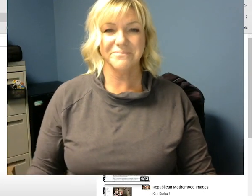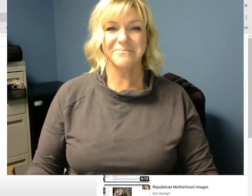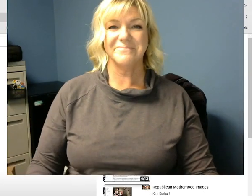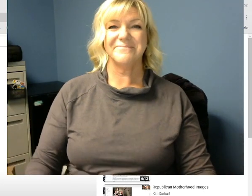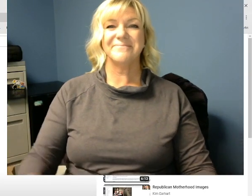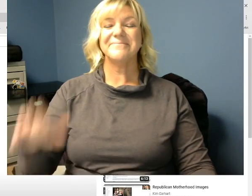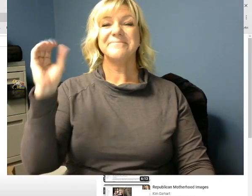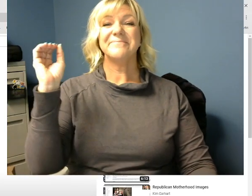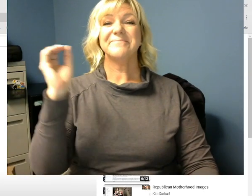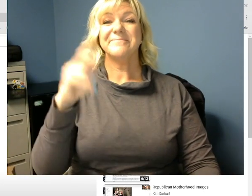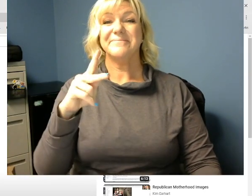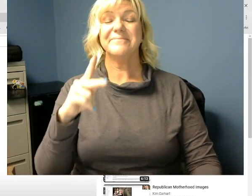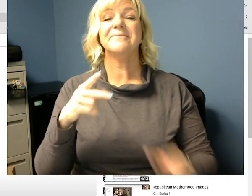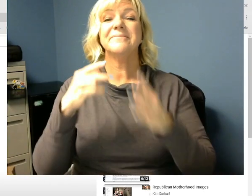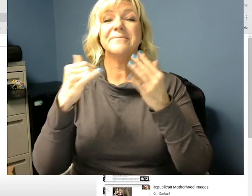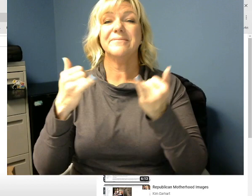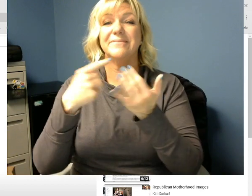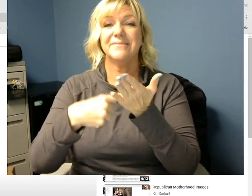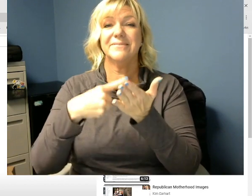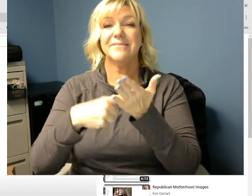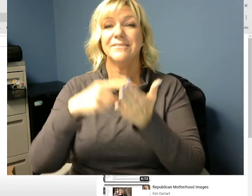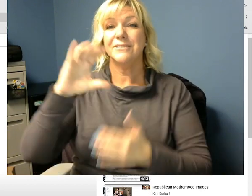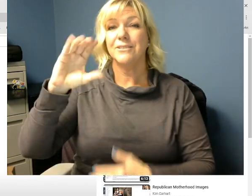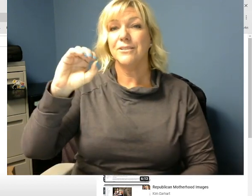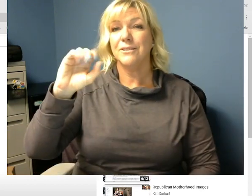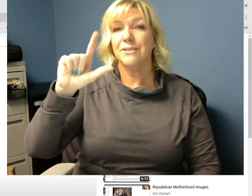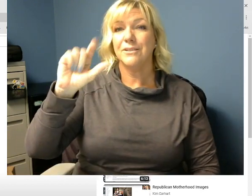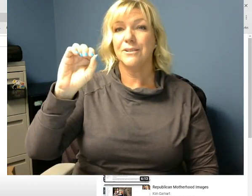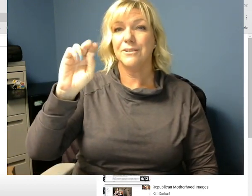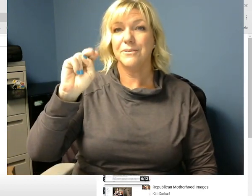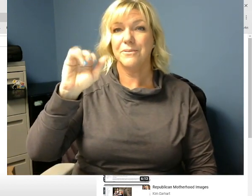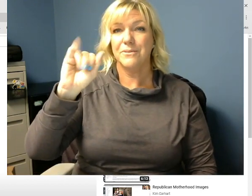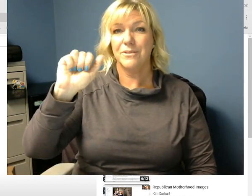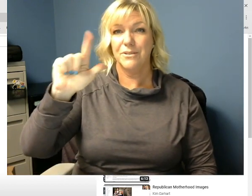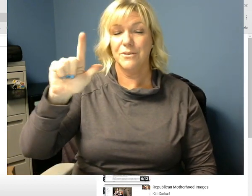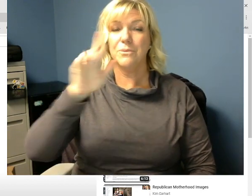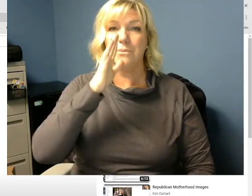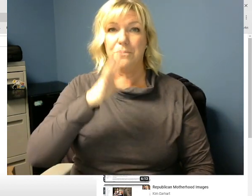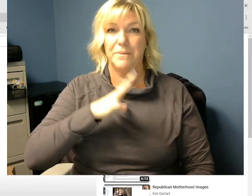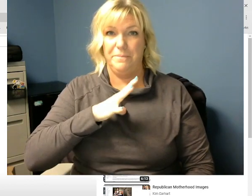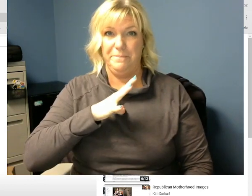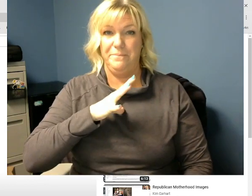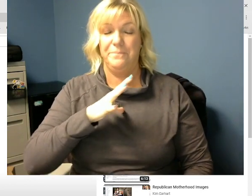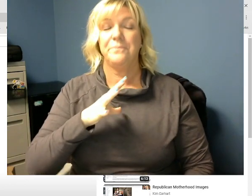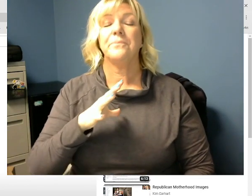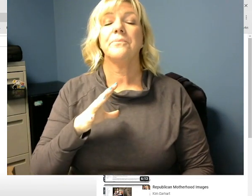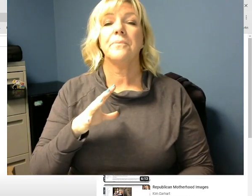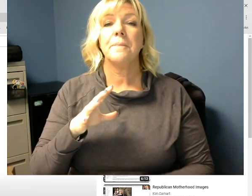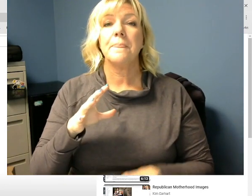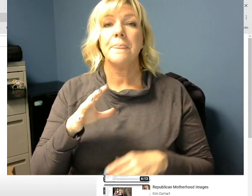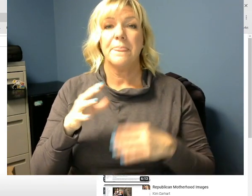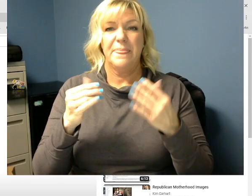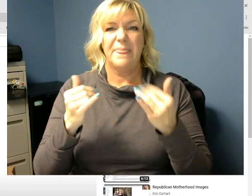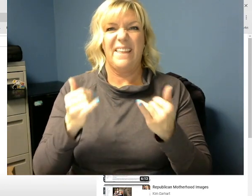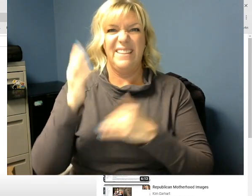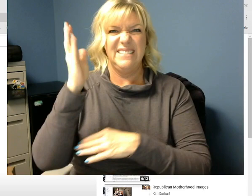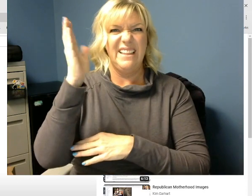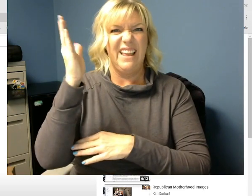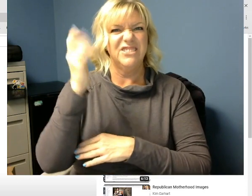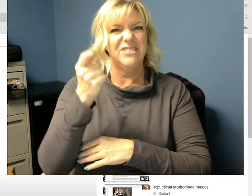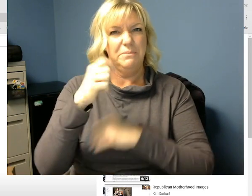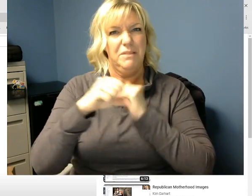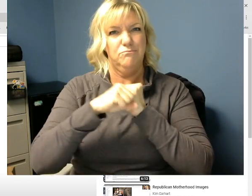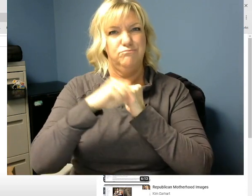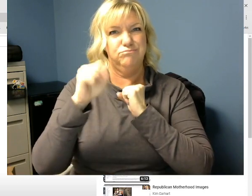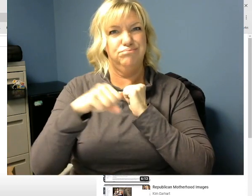All right, colonial women. This lecture is a little bit longer than some of the other ones, and when we do this one face to face, it usually